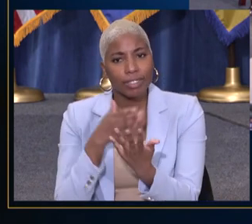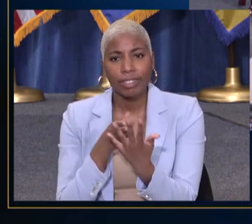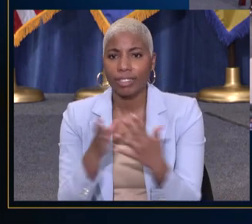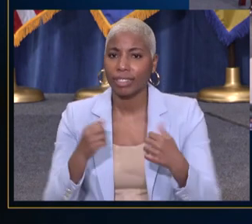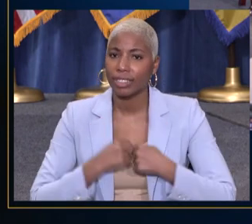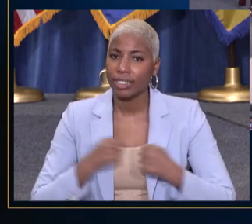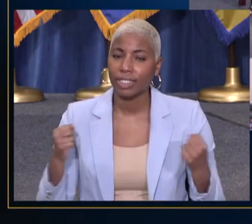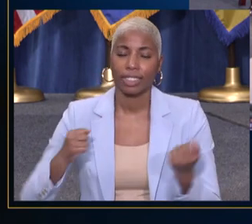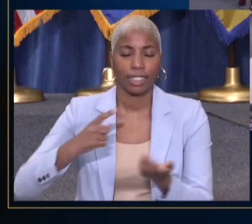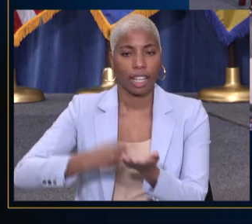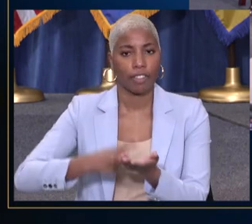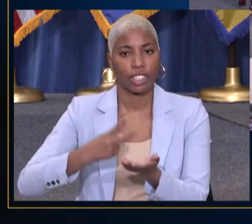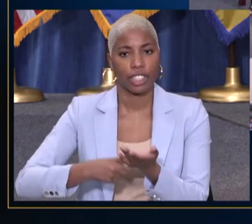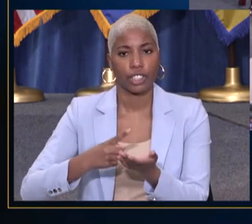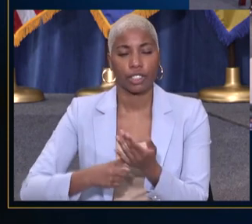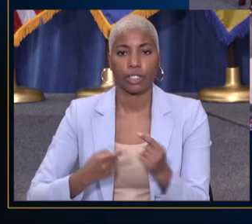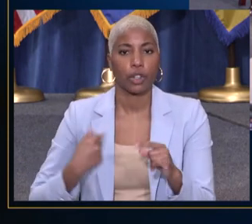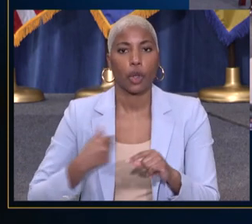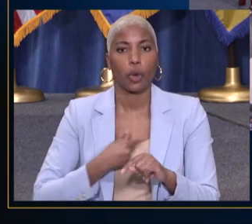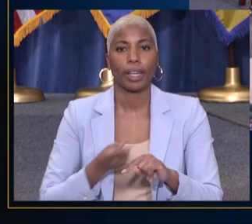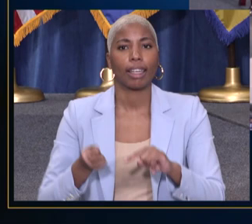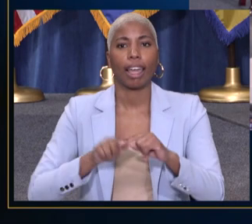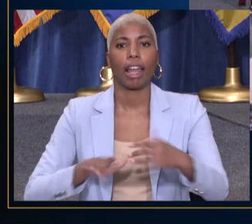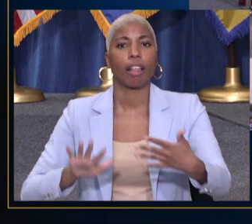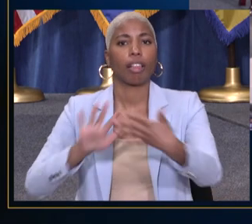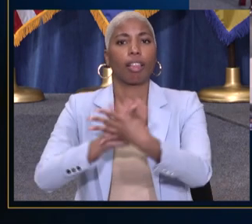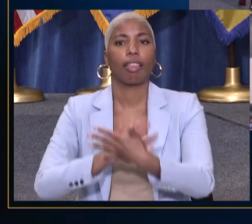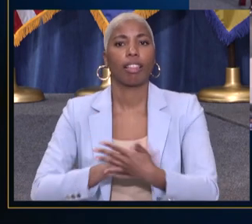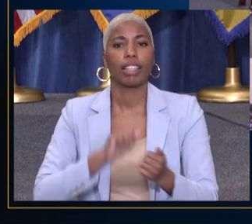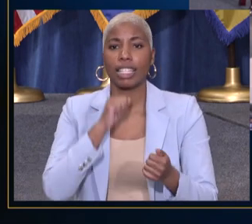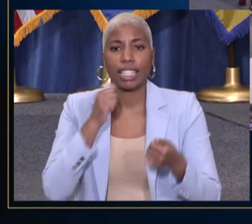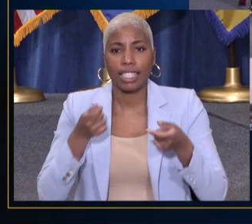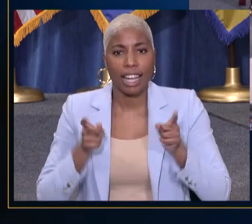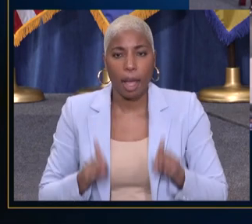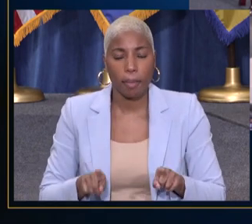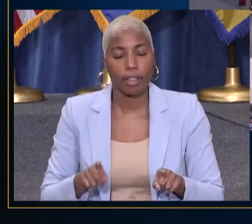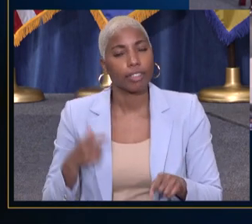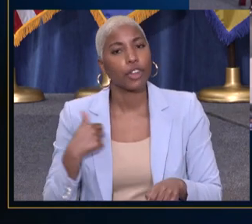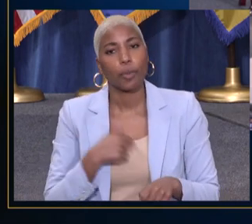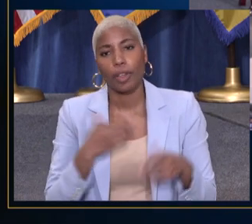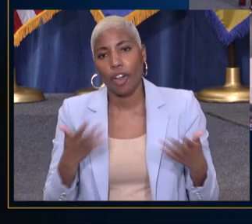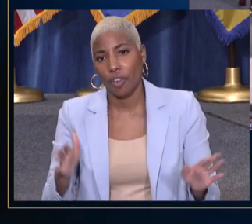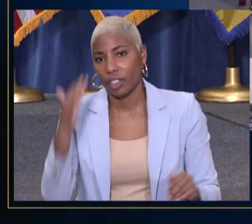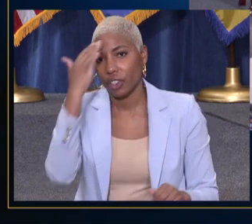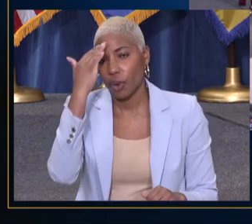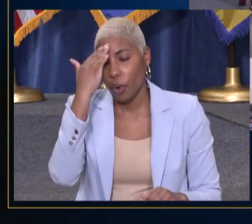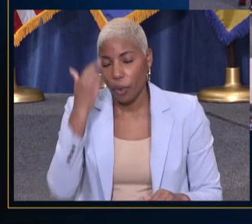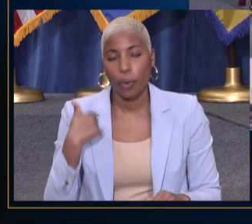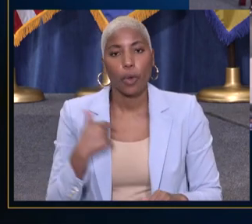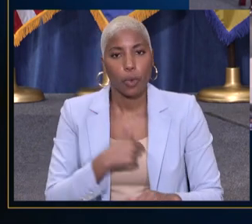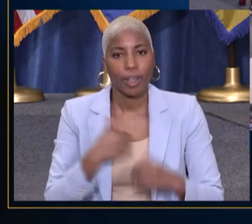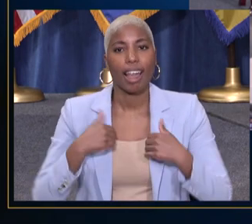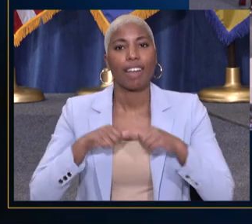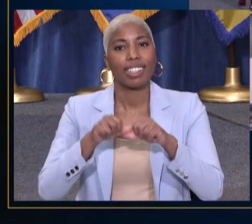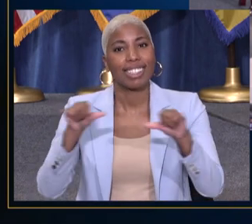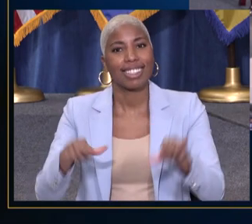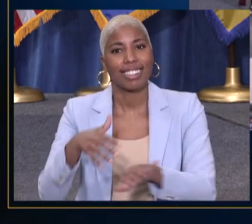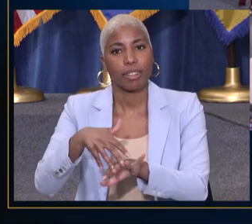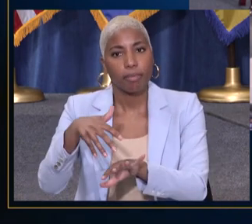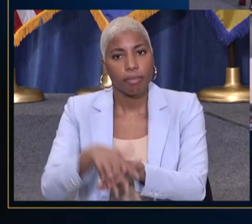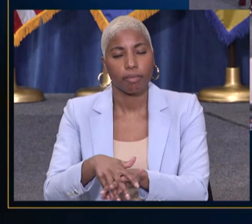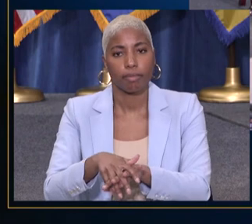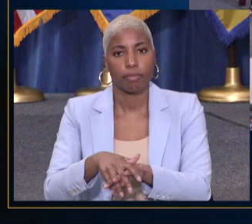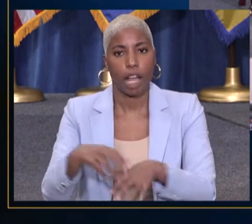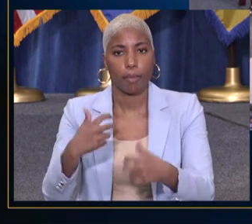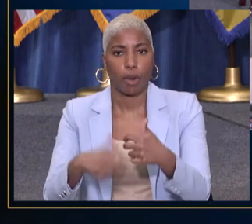can't speak as if it's not existing. And we all know that we are dealing with system problems, right? And